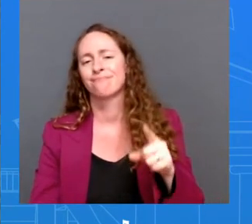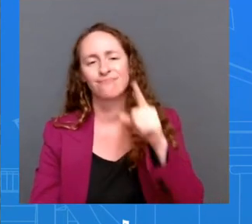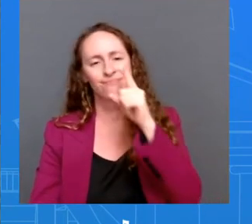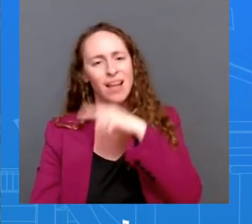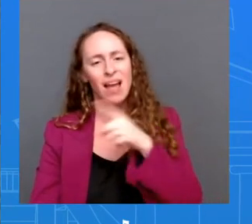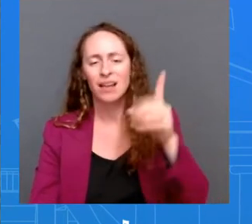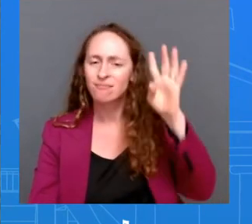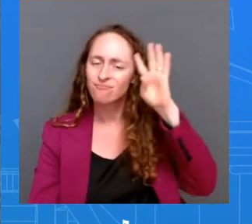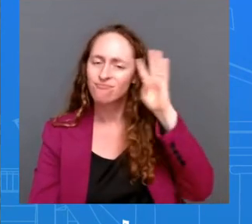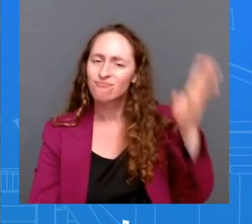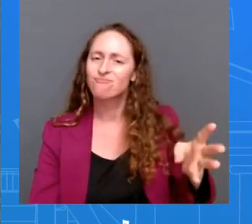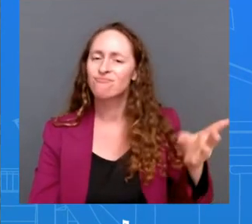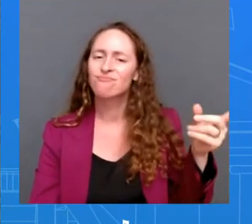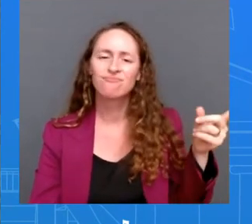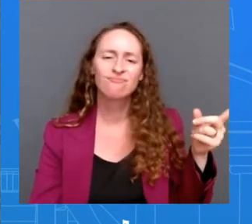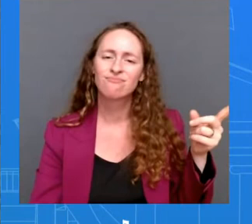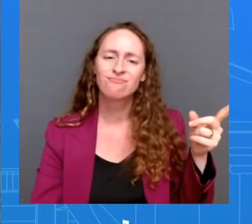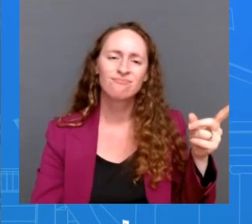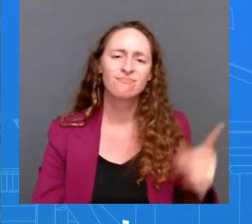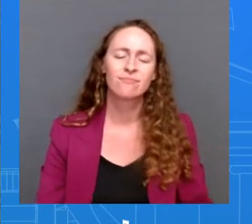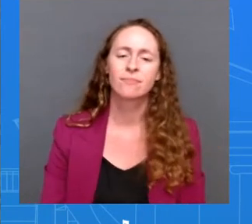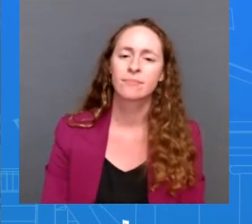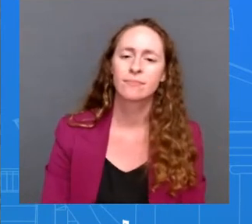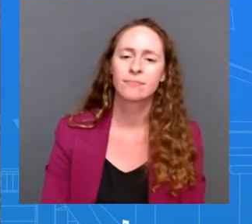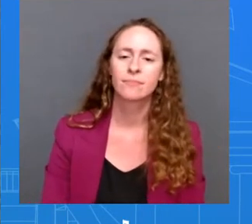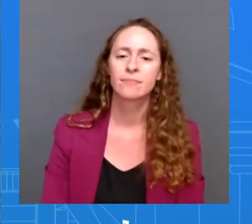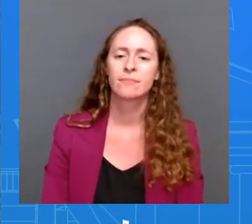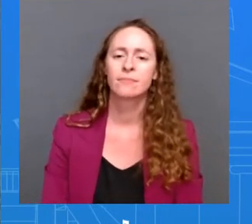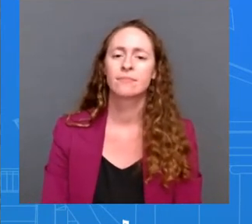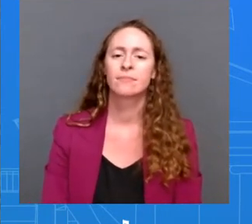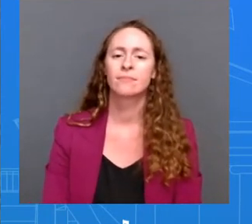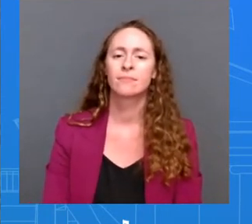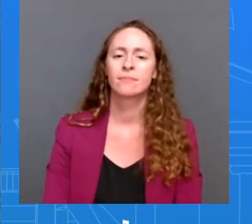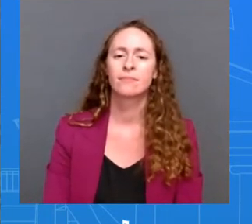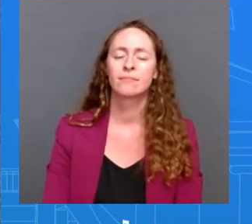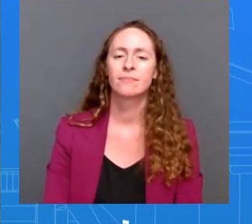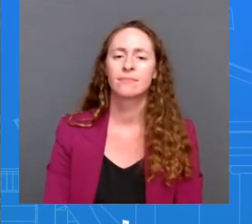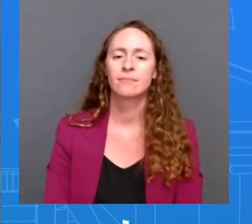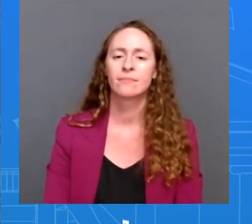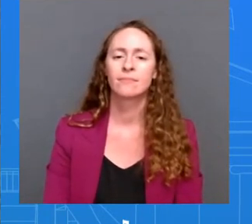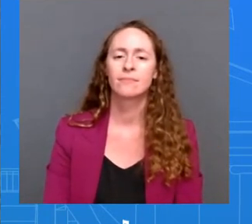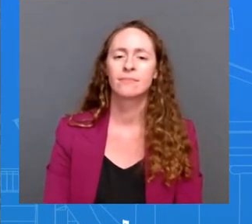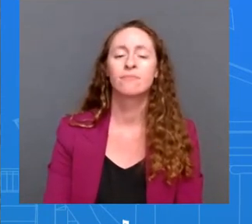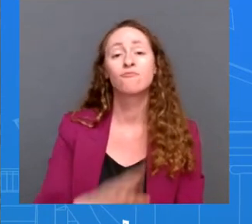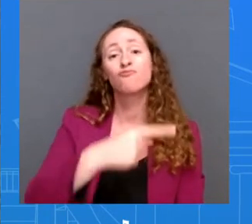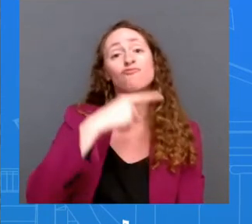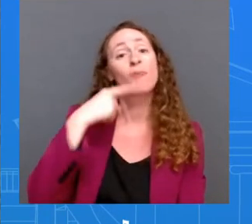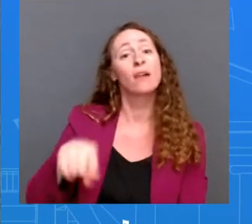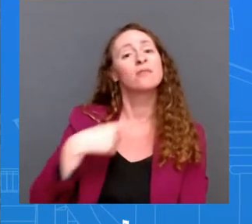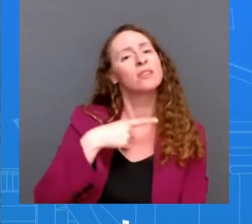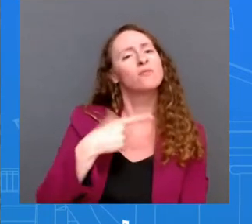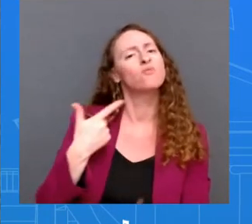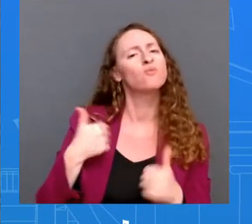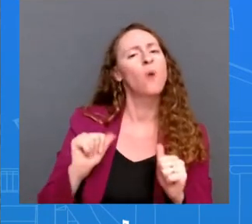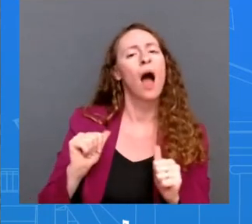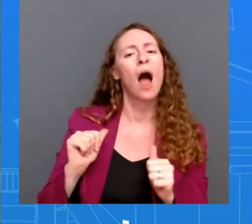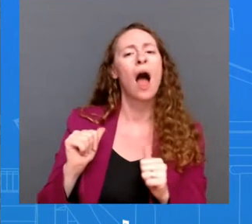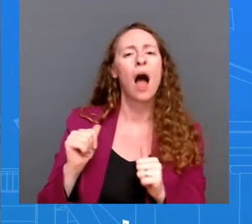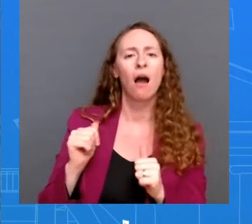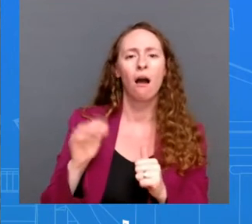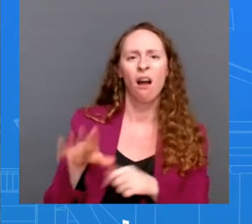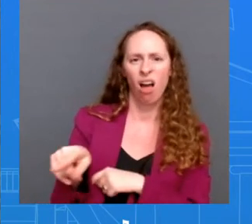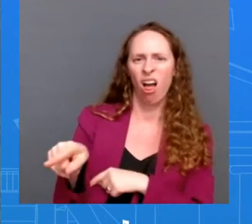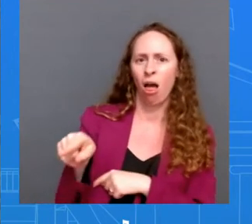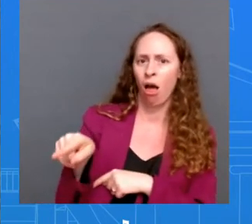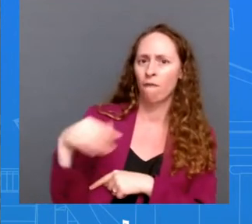appear that Ukrainian HIMARS, the High Mobility Advanced Rocket Systems that have been so much in the news lately, were to blame, and